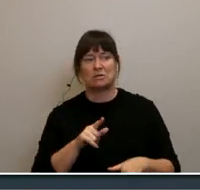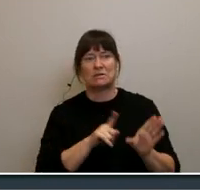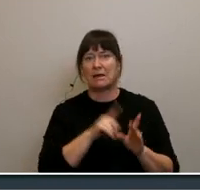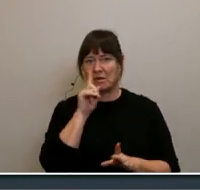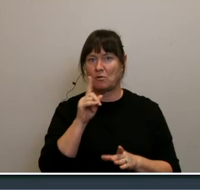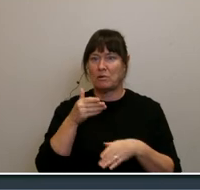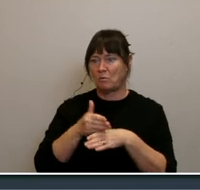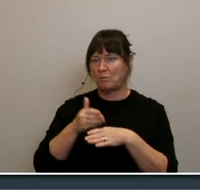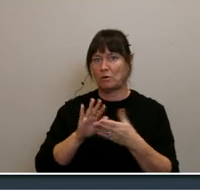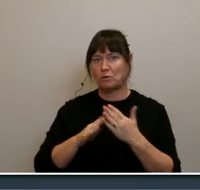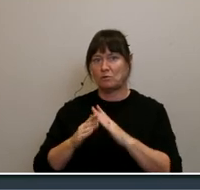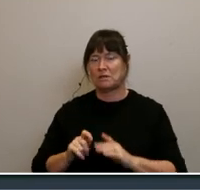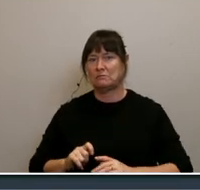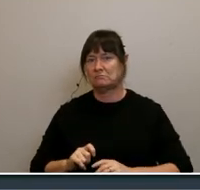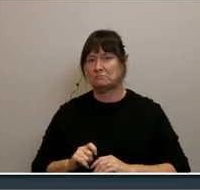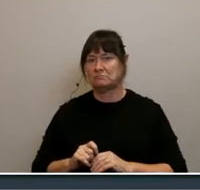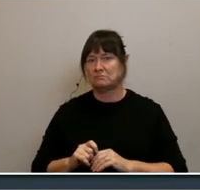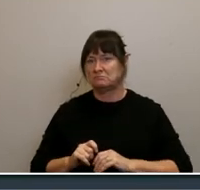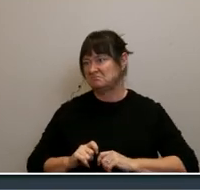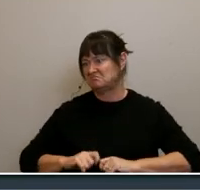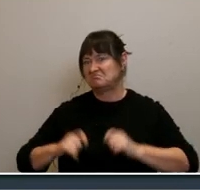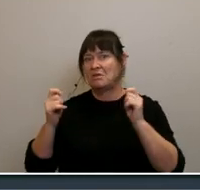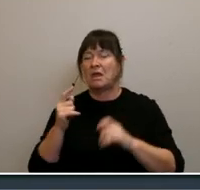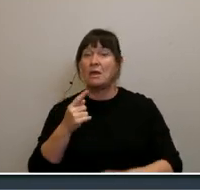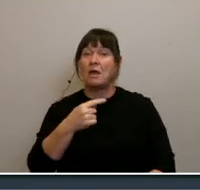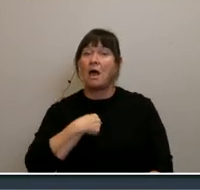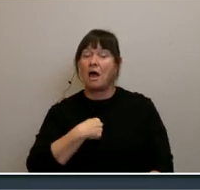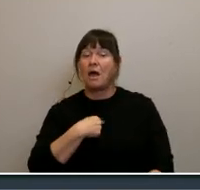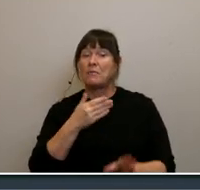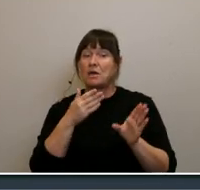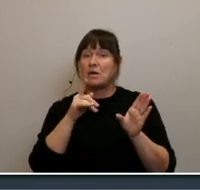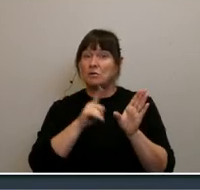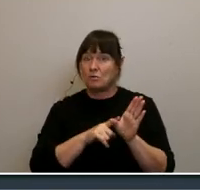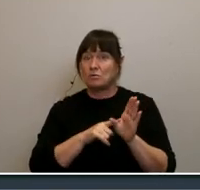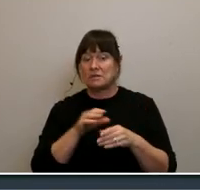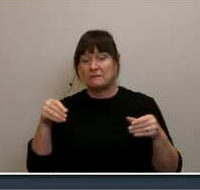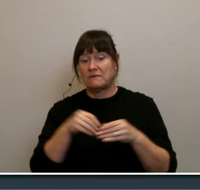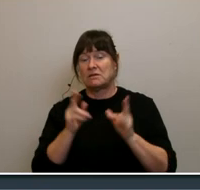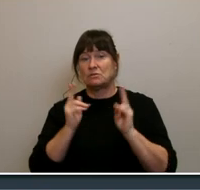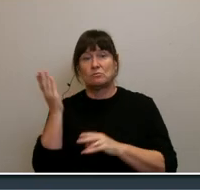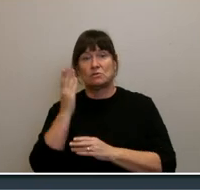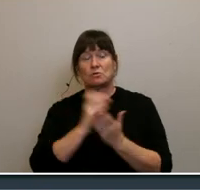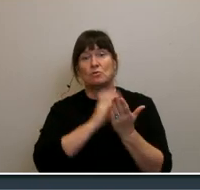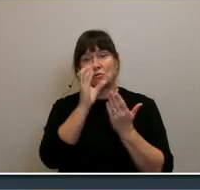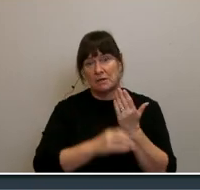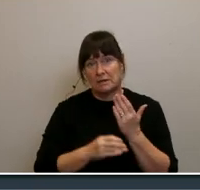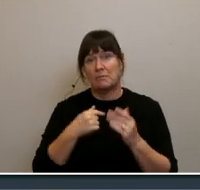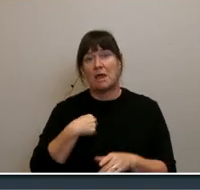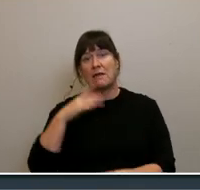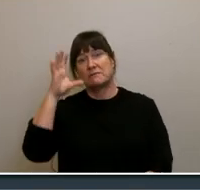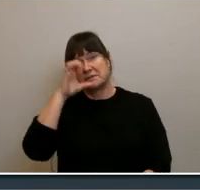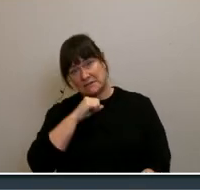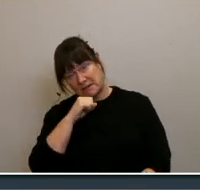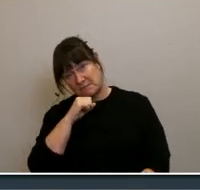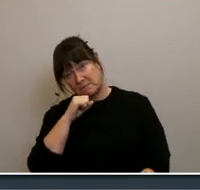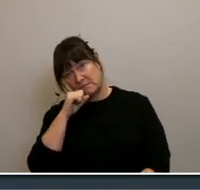How these ideas came about is that I'm a youth that doesn't fit into the normal school curriculum. I have sleep apnea and scoliosis, so sports can be hard at times,